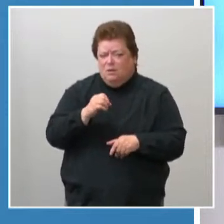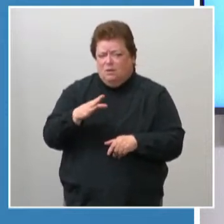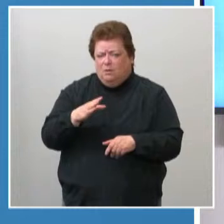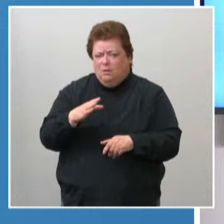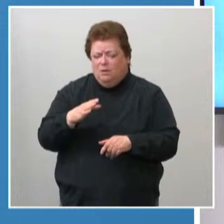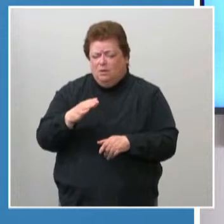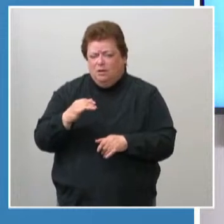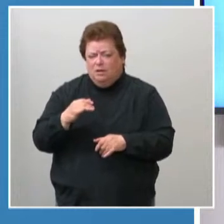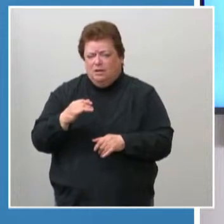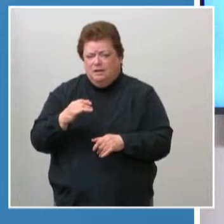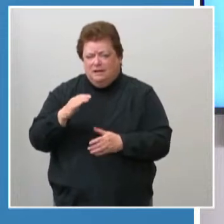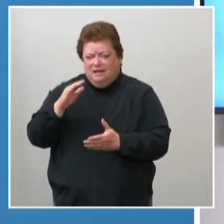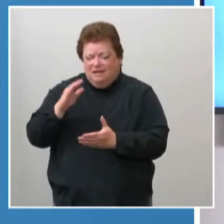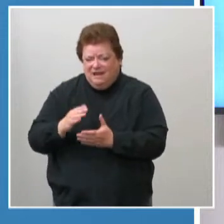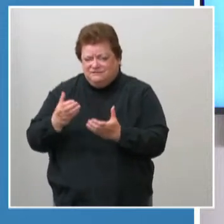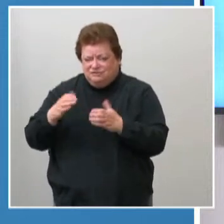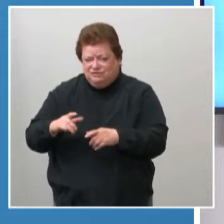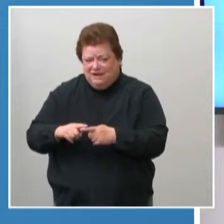or on a ventilator?